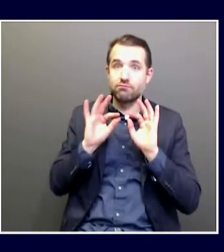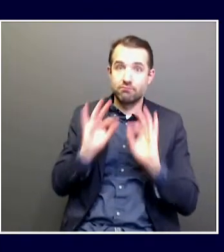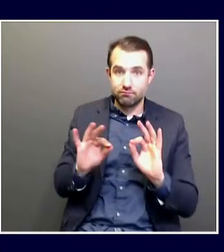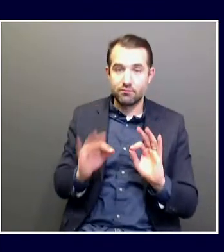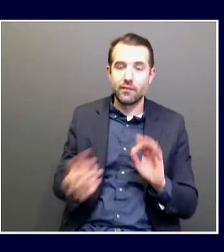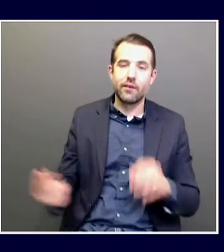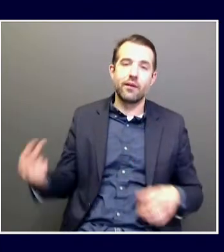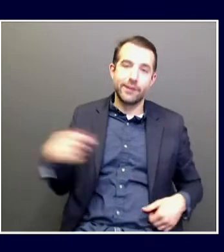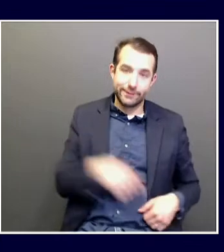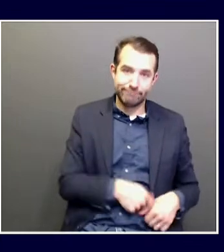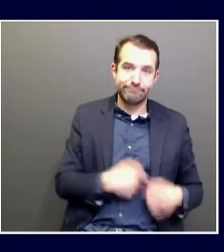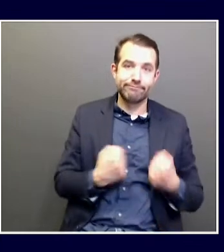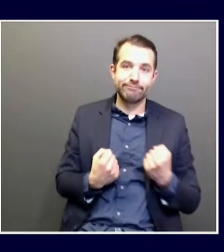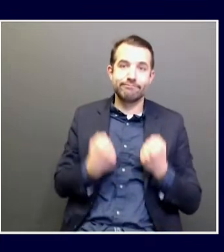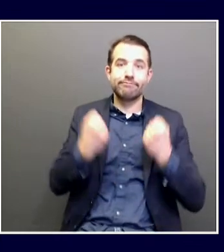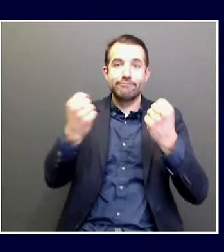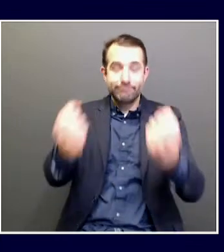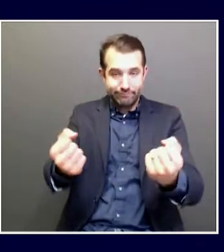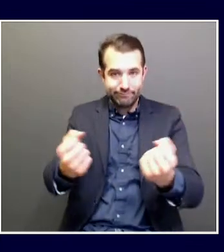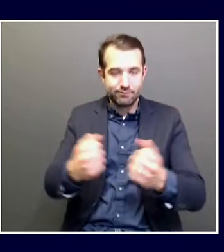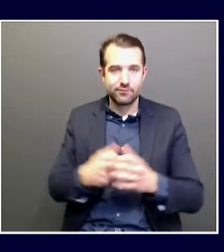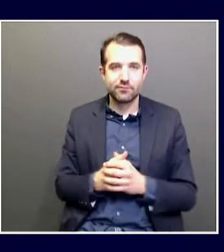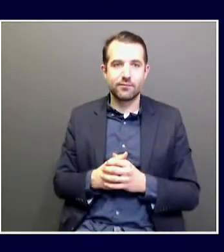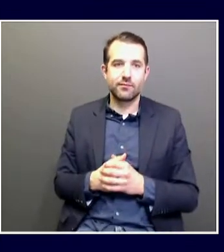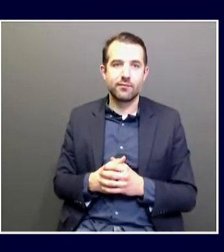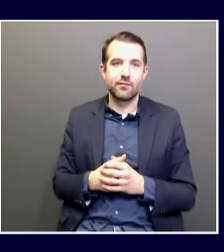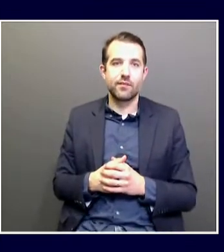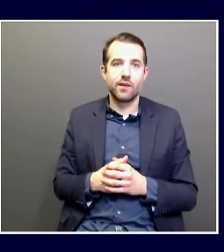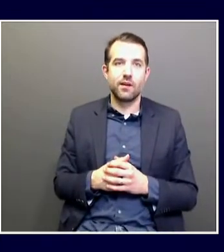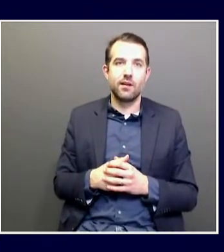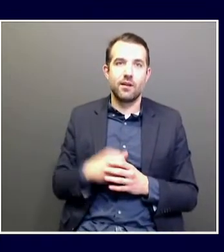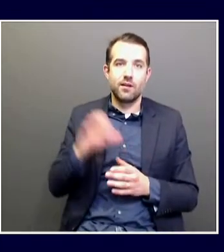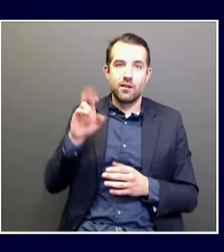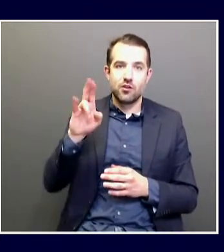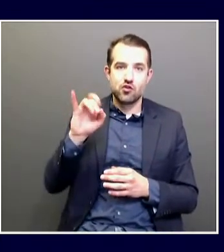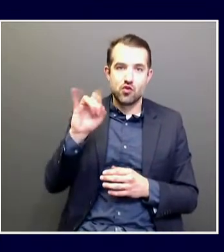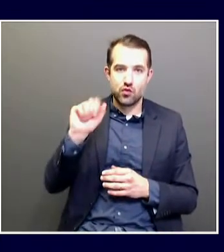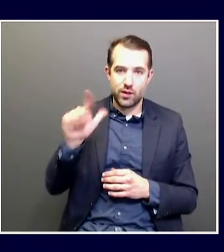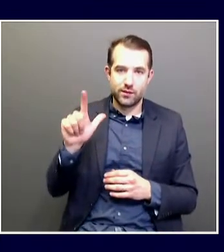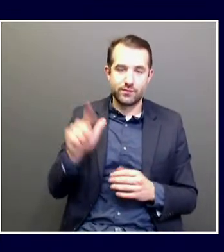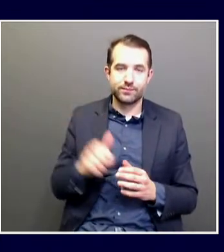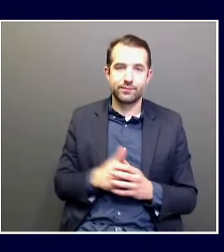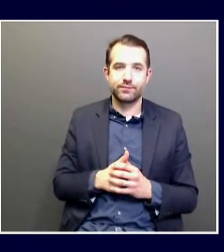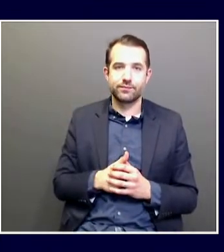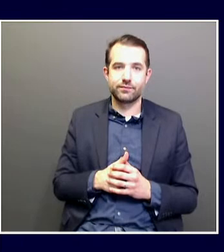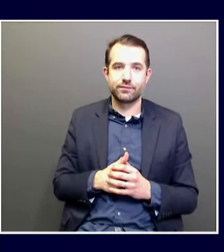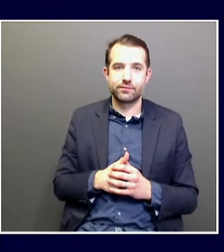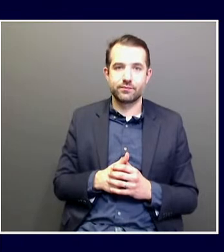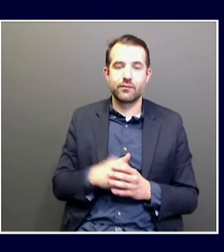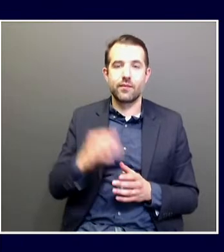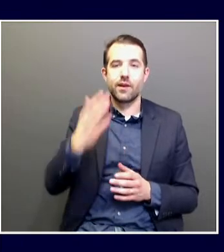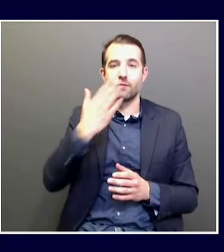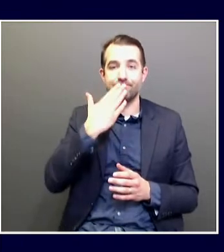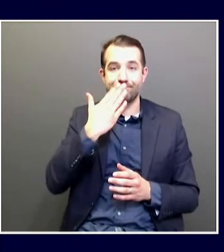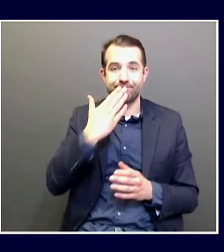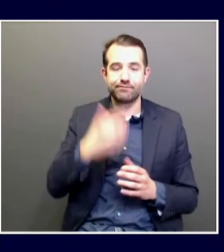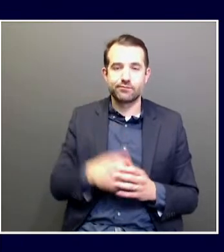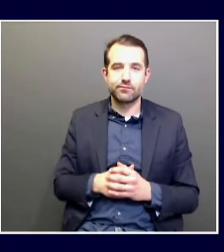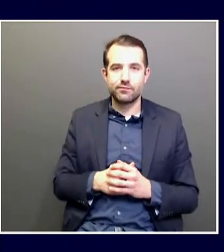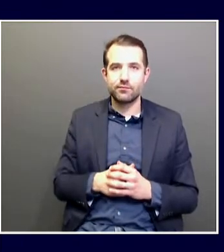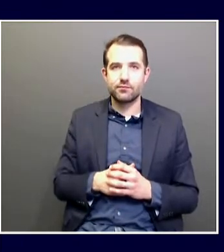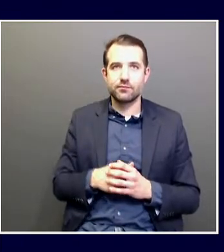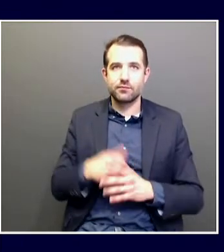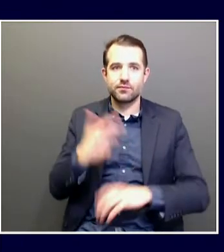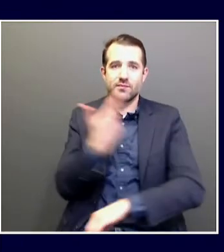next over to Crystal. Thank you, Dr. Shah. We've seen a very good vaccination rate in Maine, and